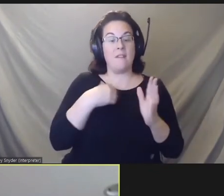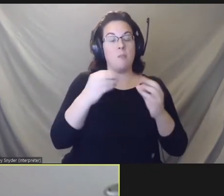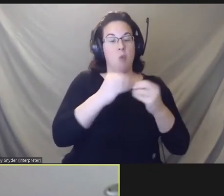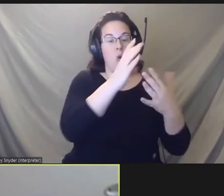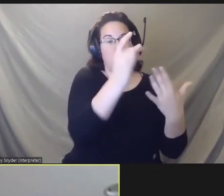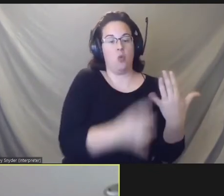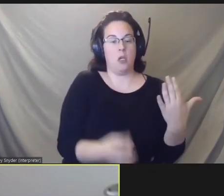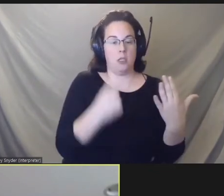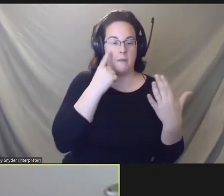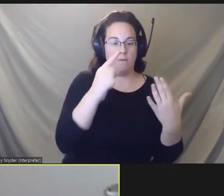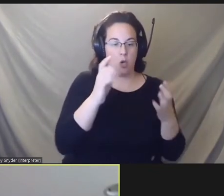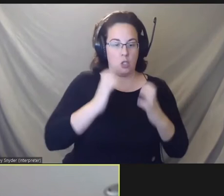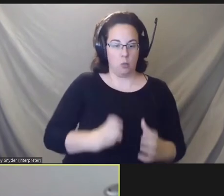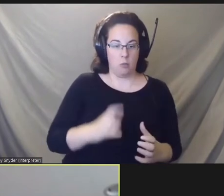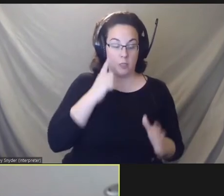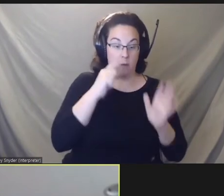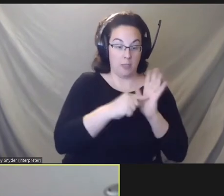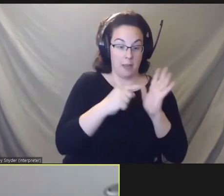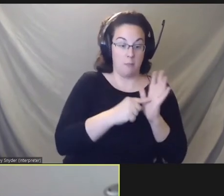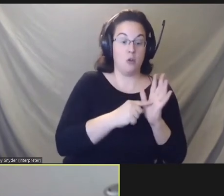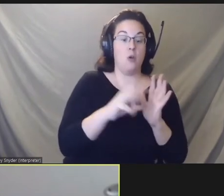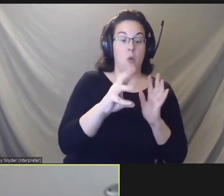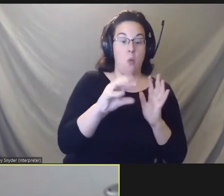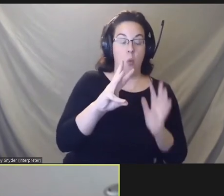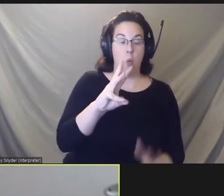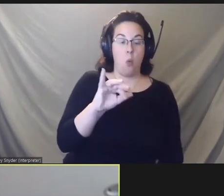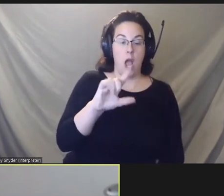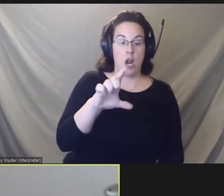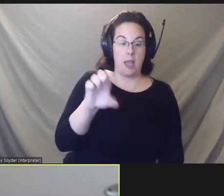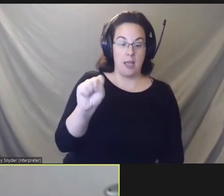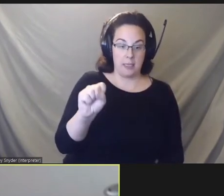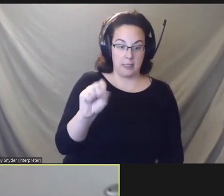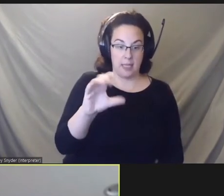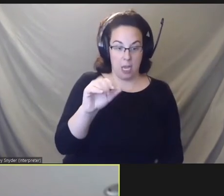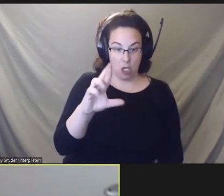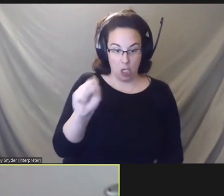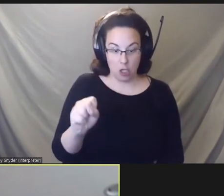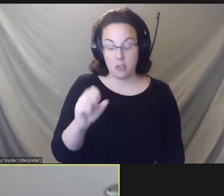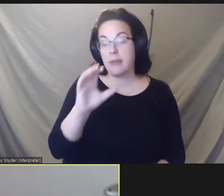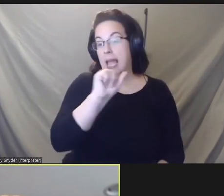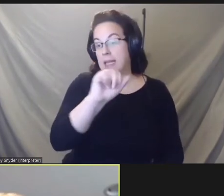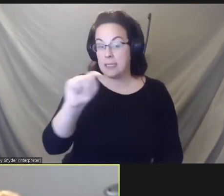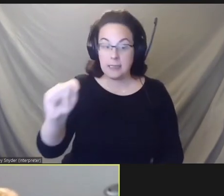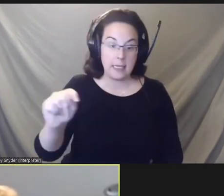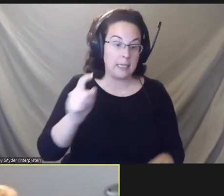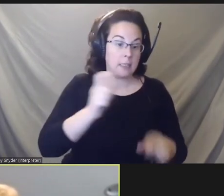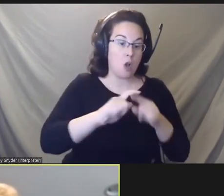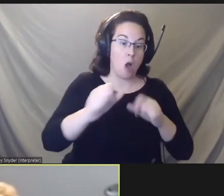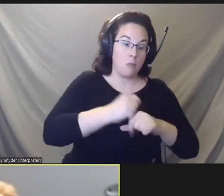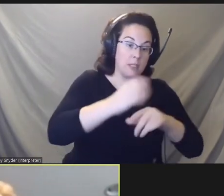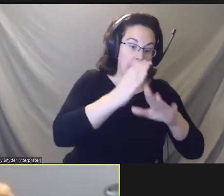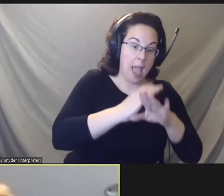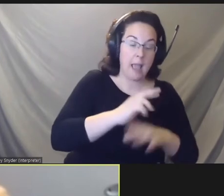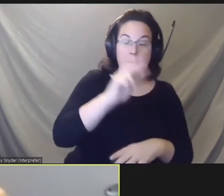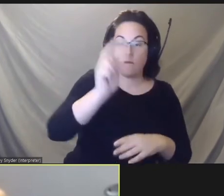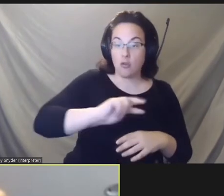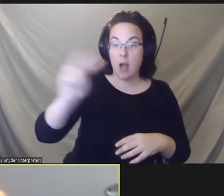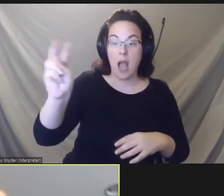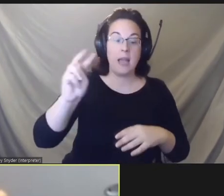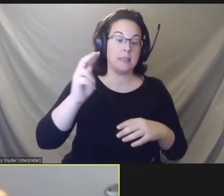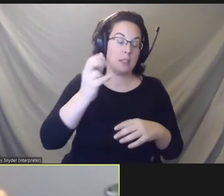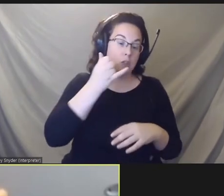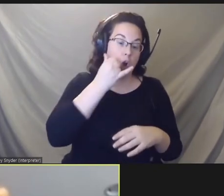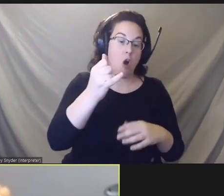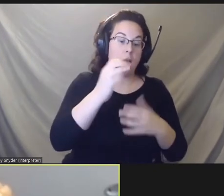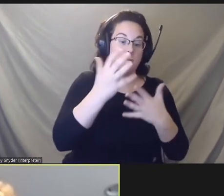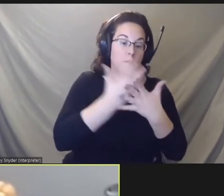consumers. For example, wireless carriers offer AT&T's Call Protect, Verizon's Call Filter, and T-Mobile's